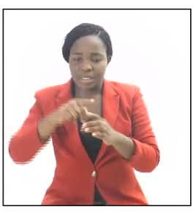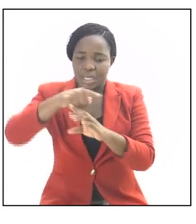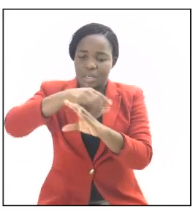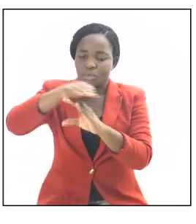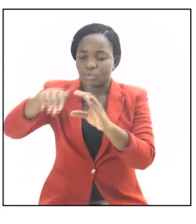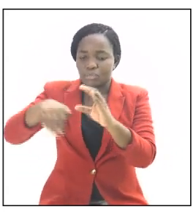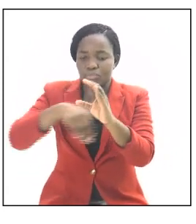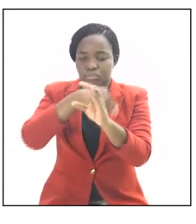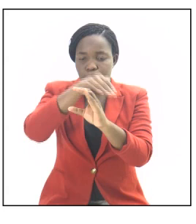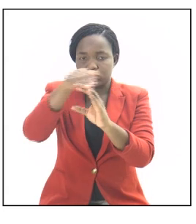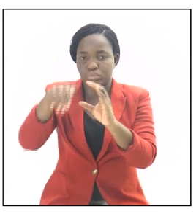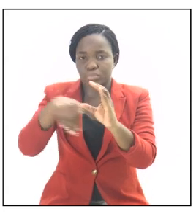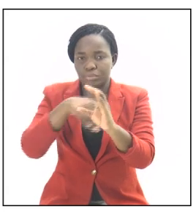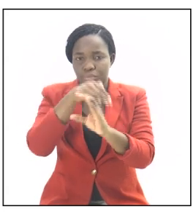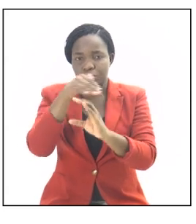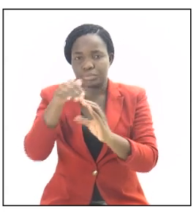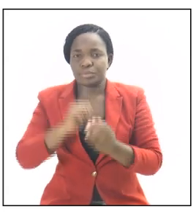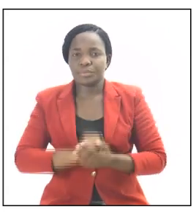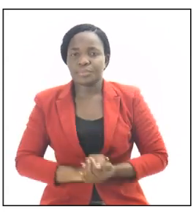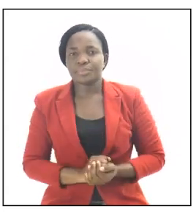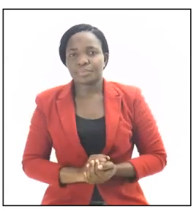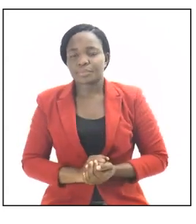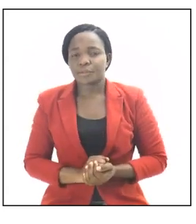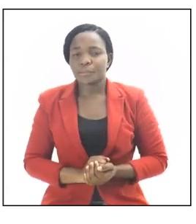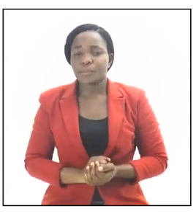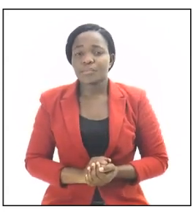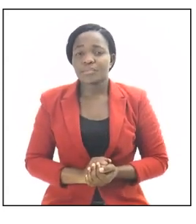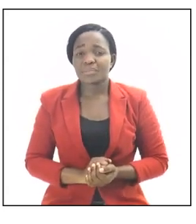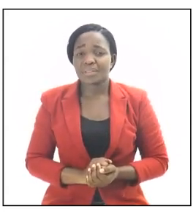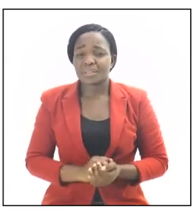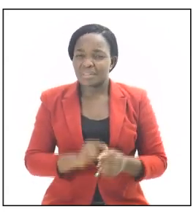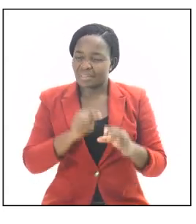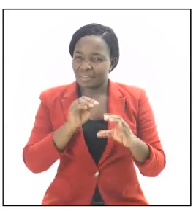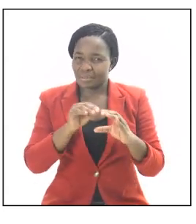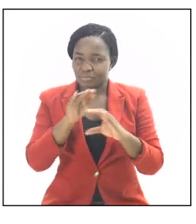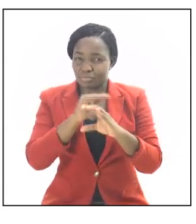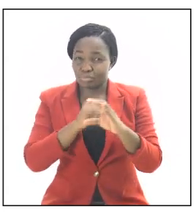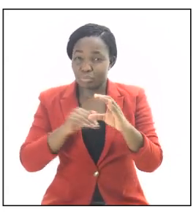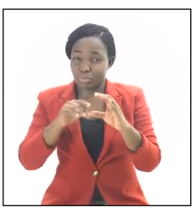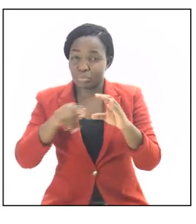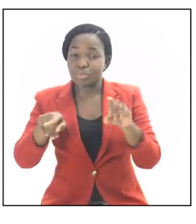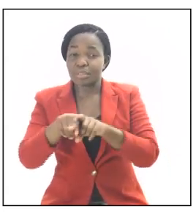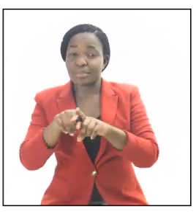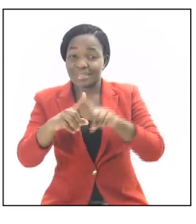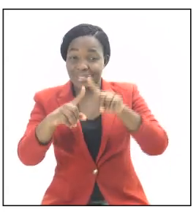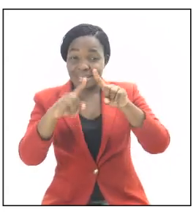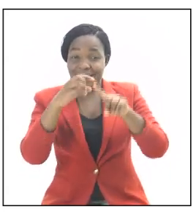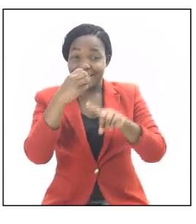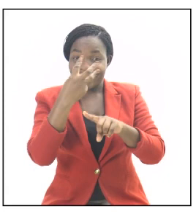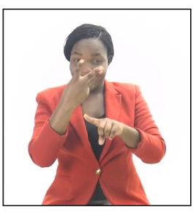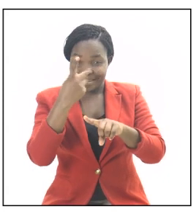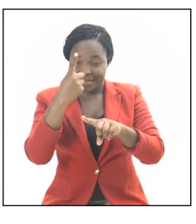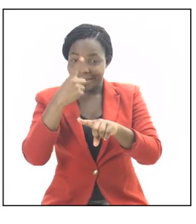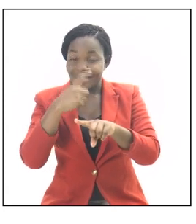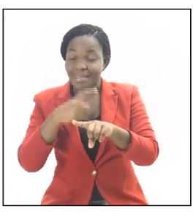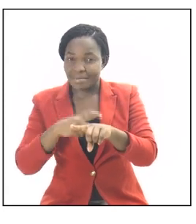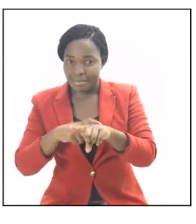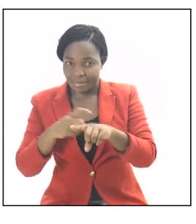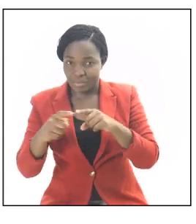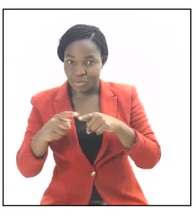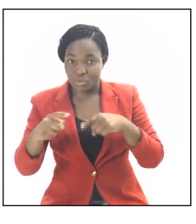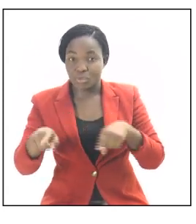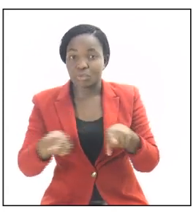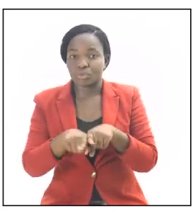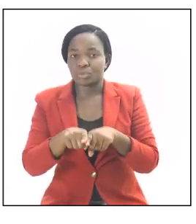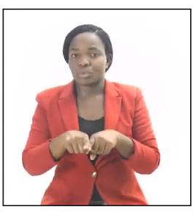border. The circumference of a circle is slightly more than 3 times as long as the diameter. Well,